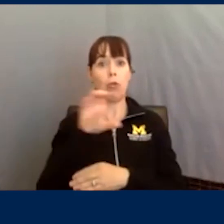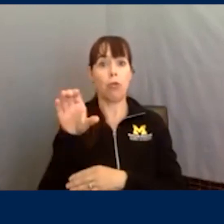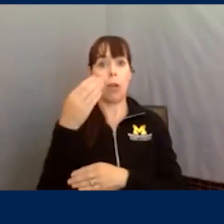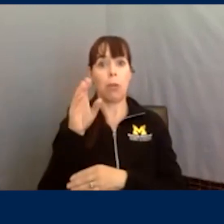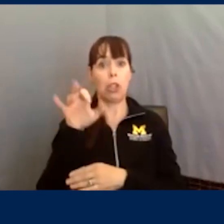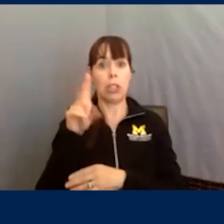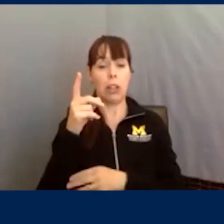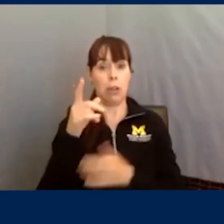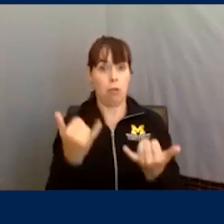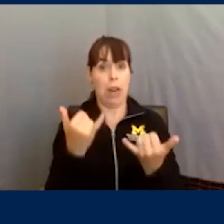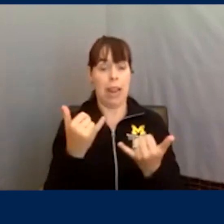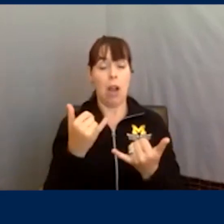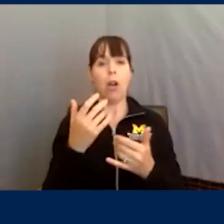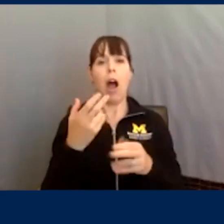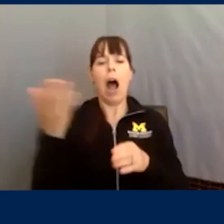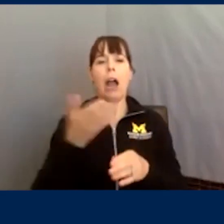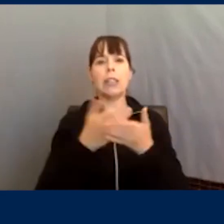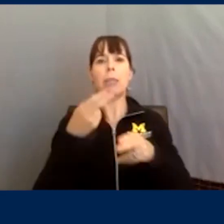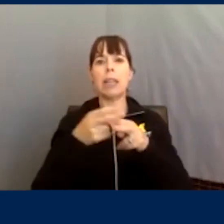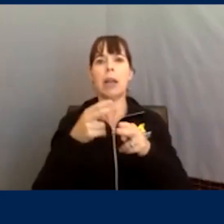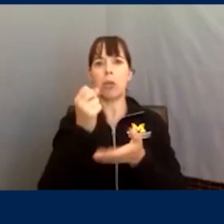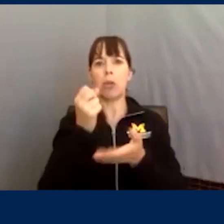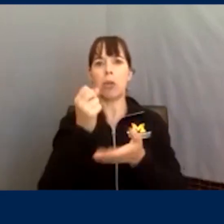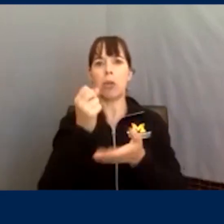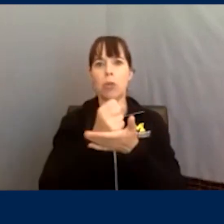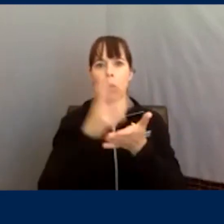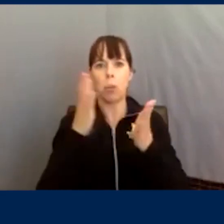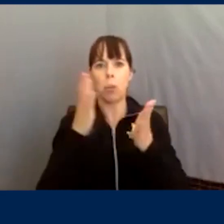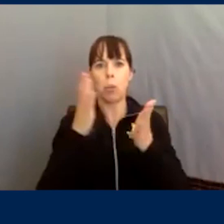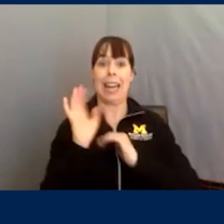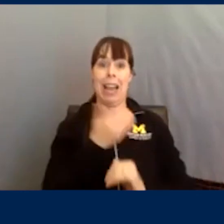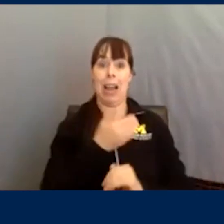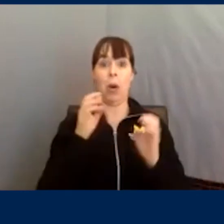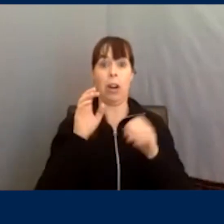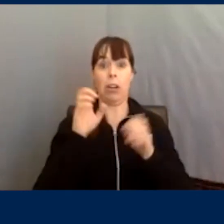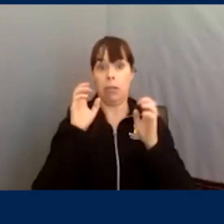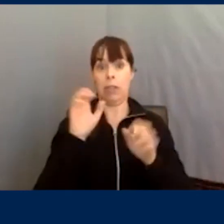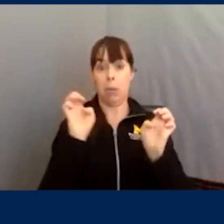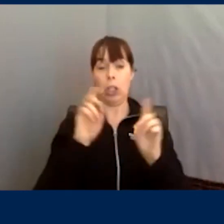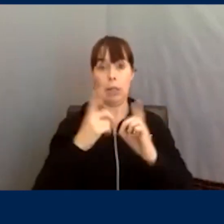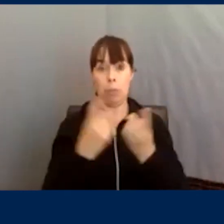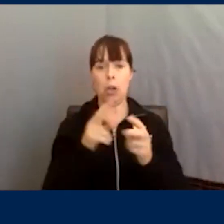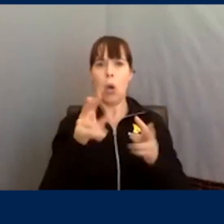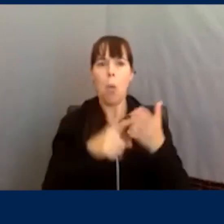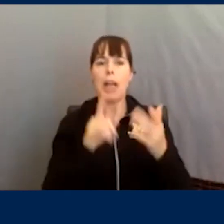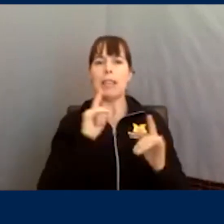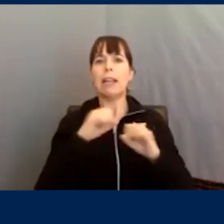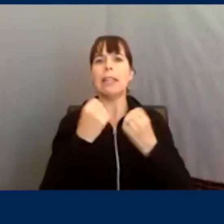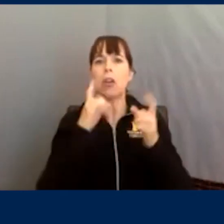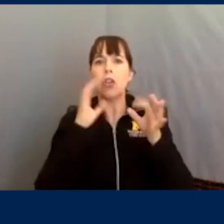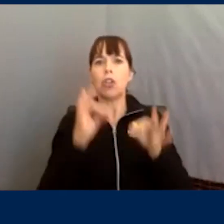where we've hired some temporary social workers to go in and actually into our ED to really look at social determinants of health to see if we can